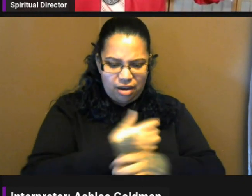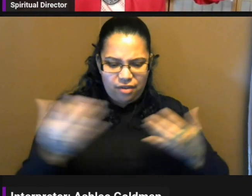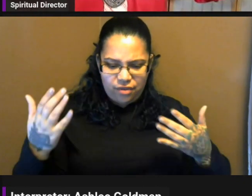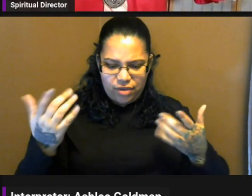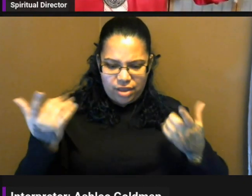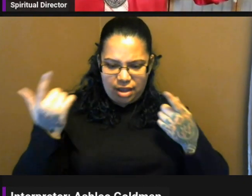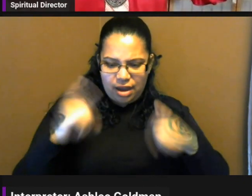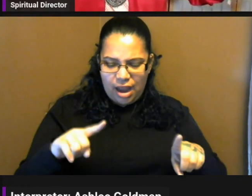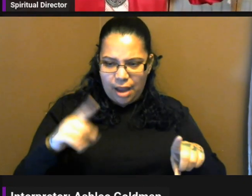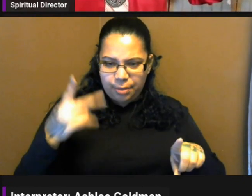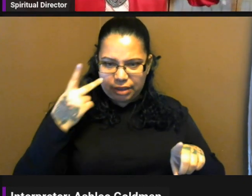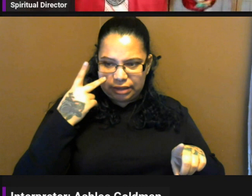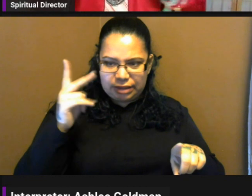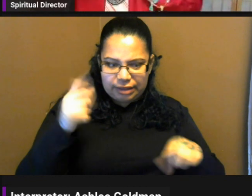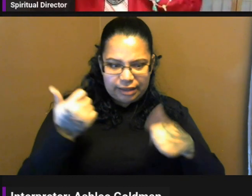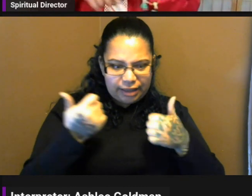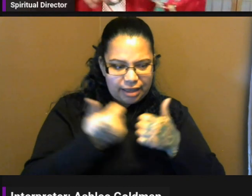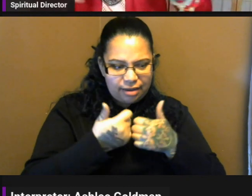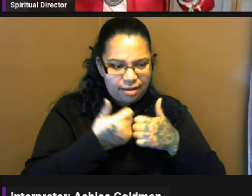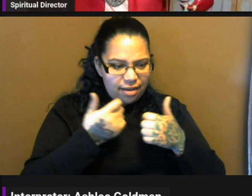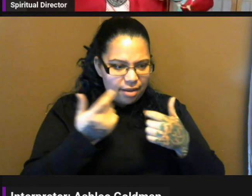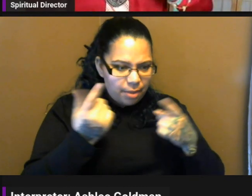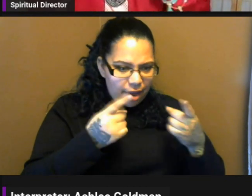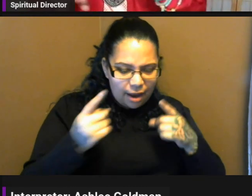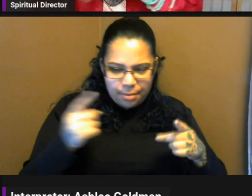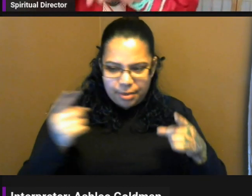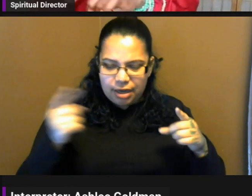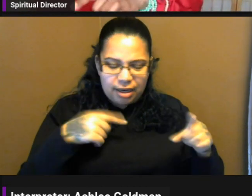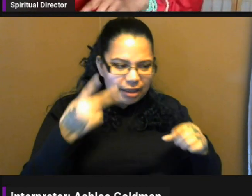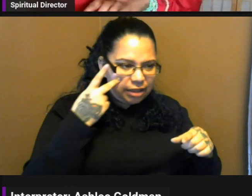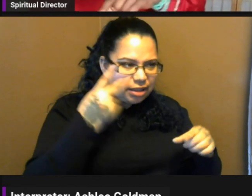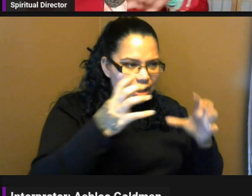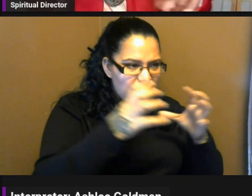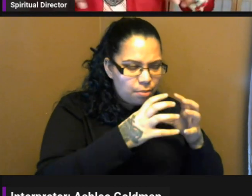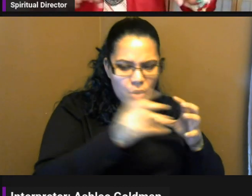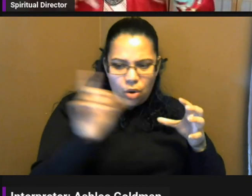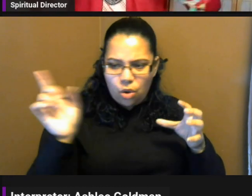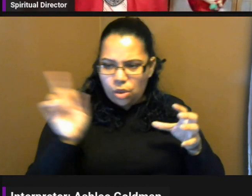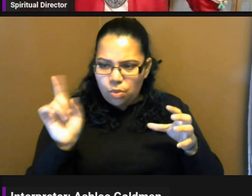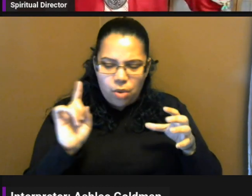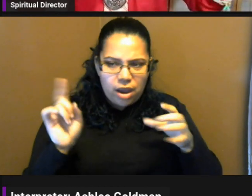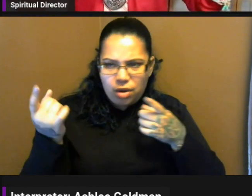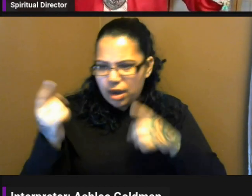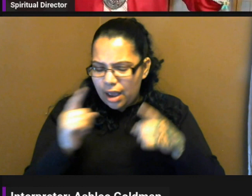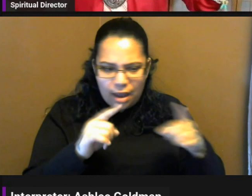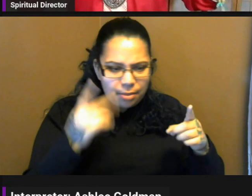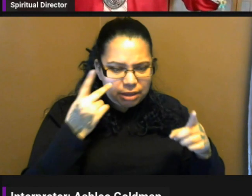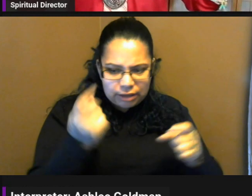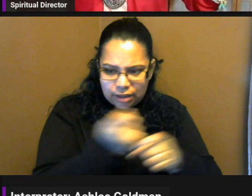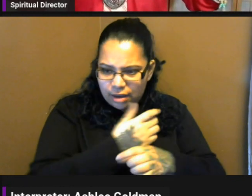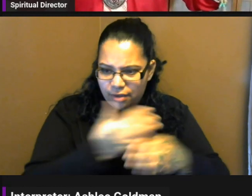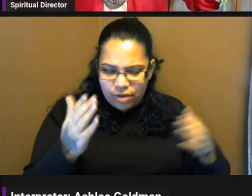the Super Bowl in instant replay. I can see where the ball went and where the fumbles happened, and I can see it